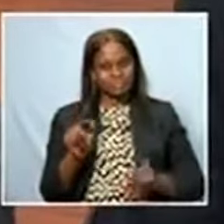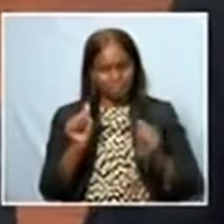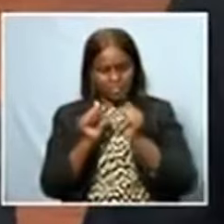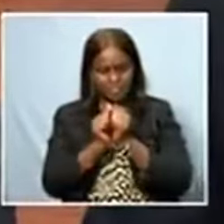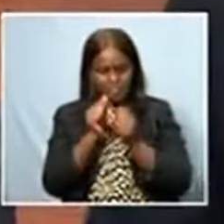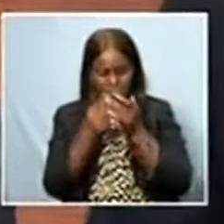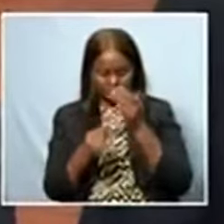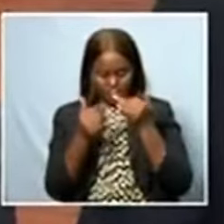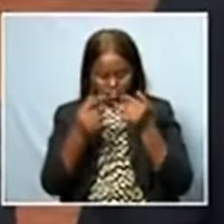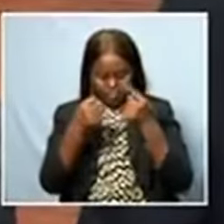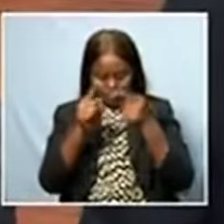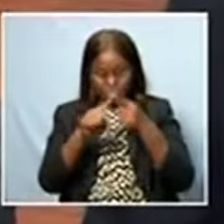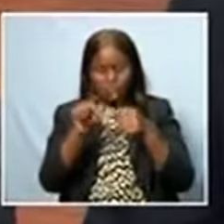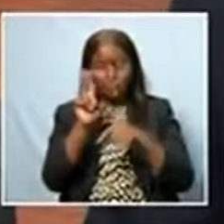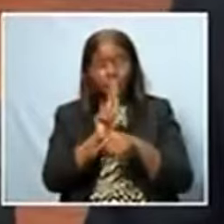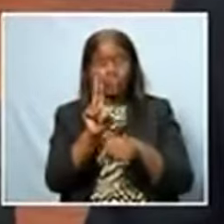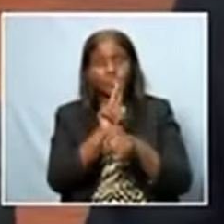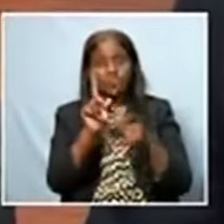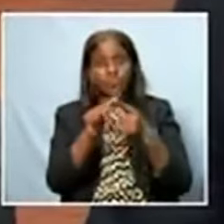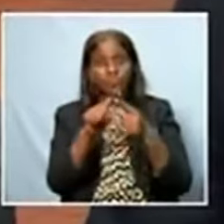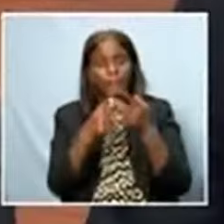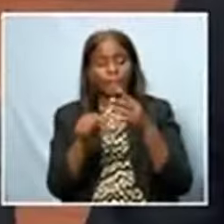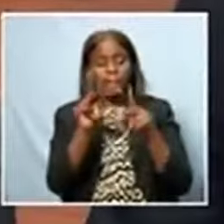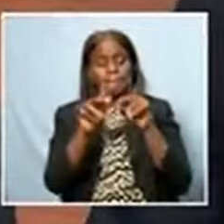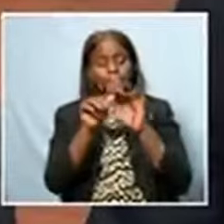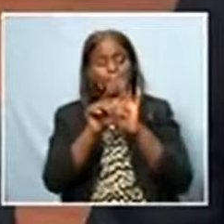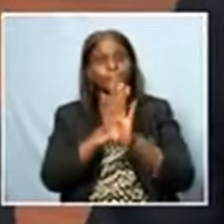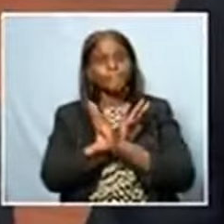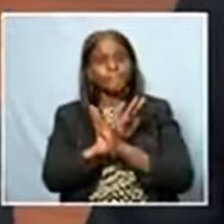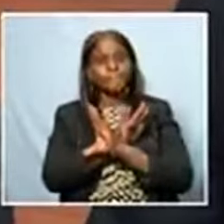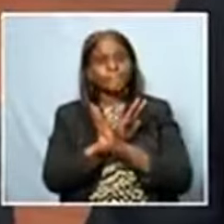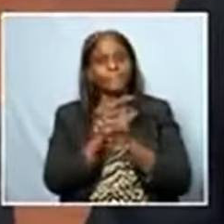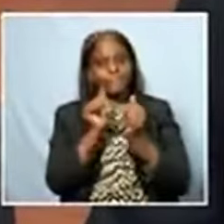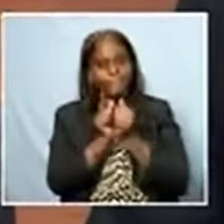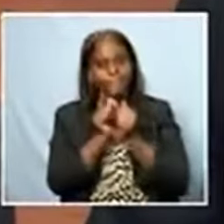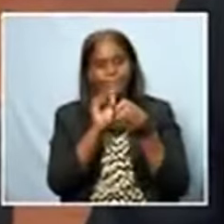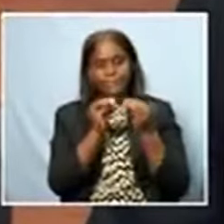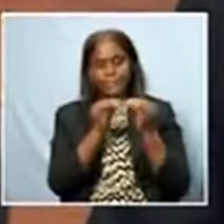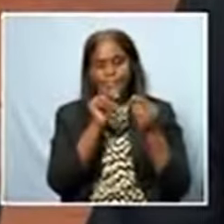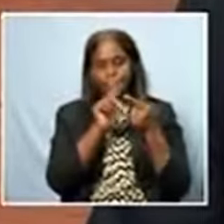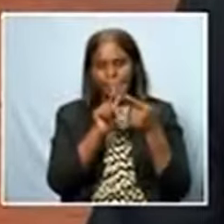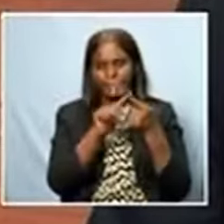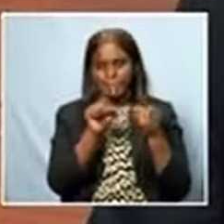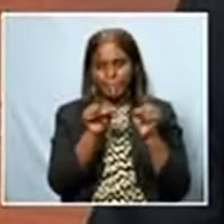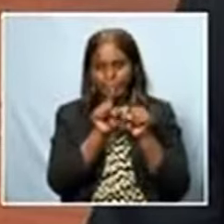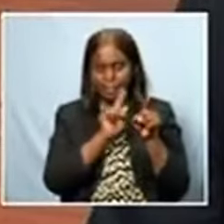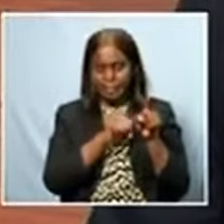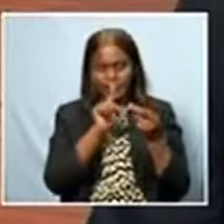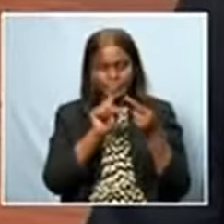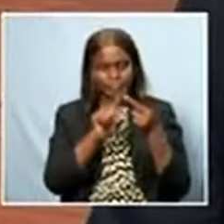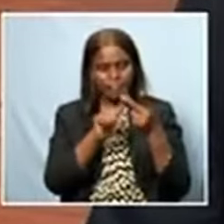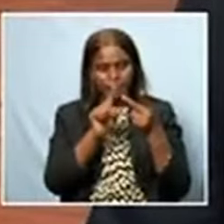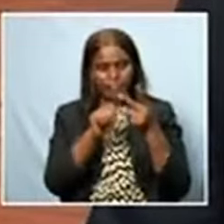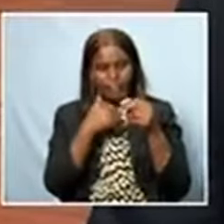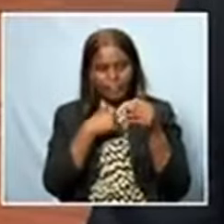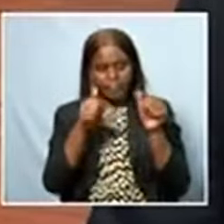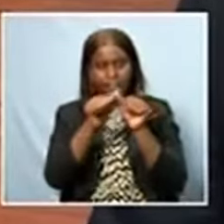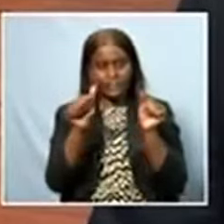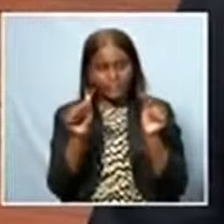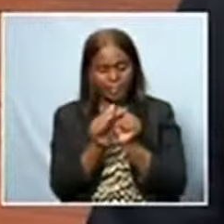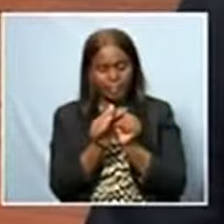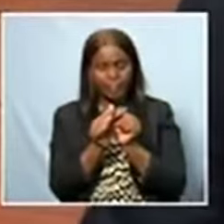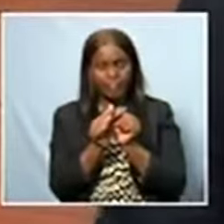of what you're trying to apply to people in Zambia. That's number one. The number two, there is an area that